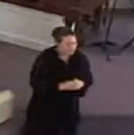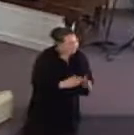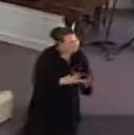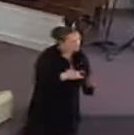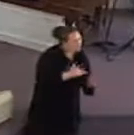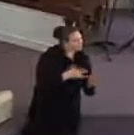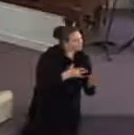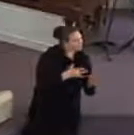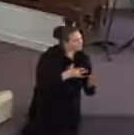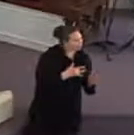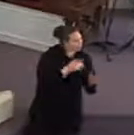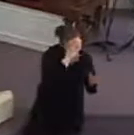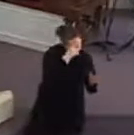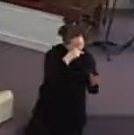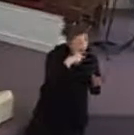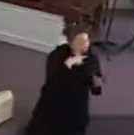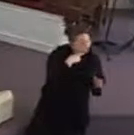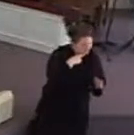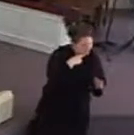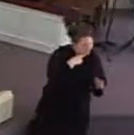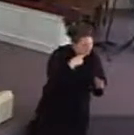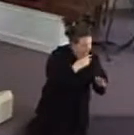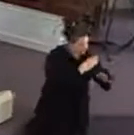are holding them back.